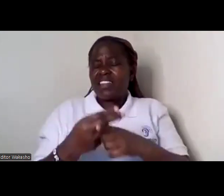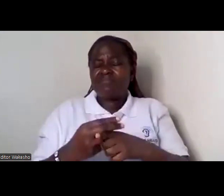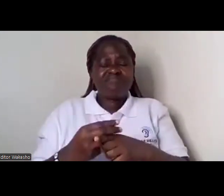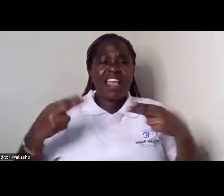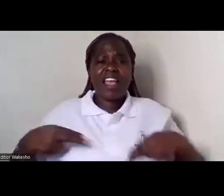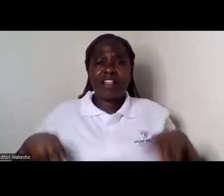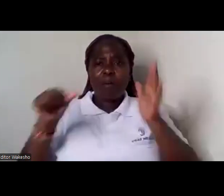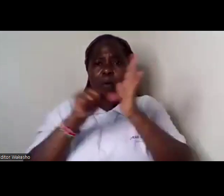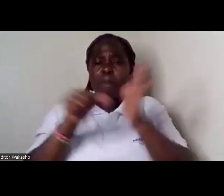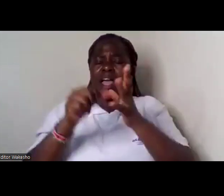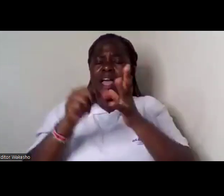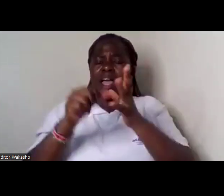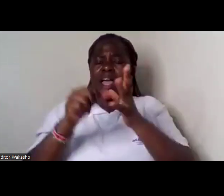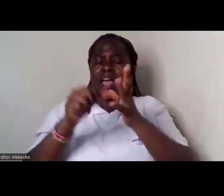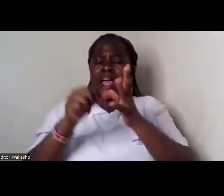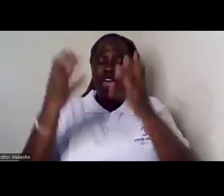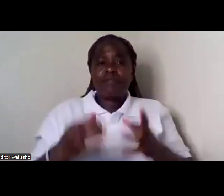Okay.